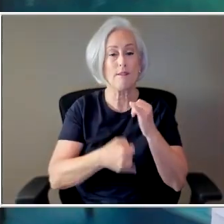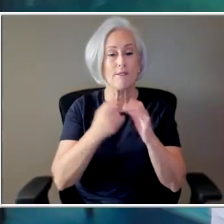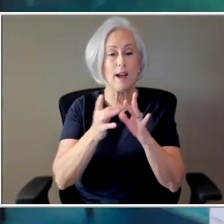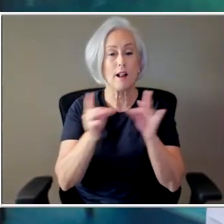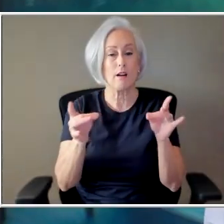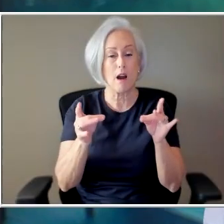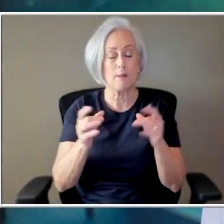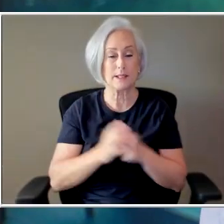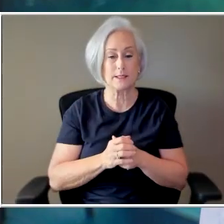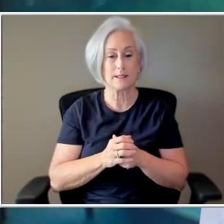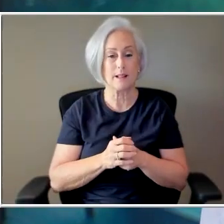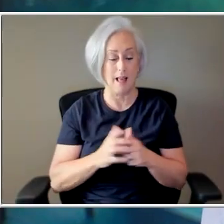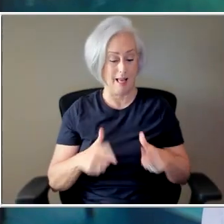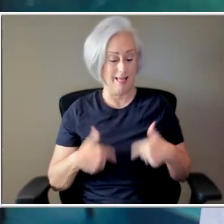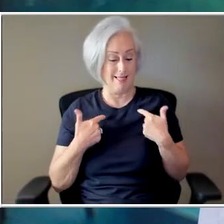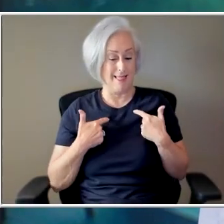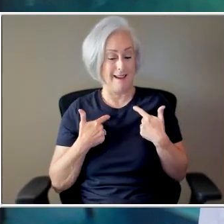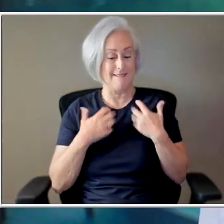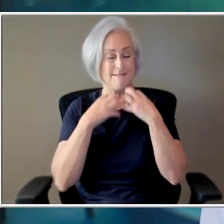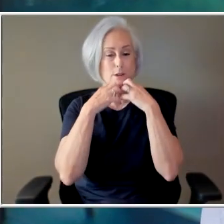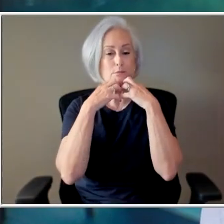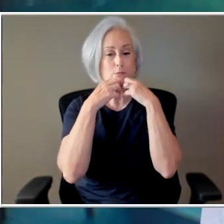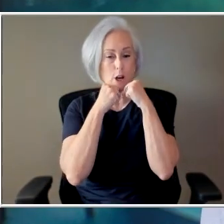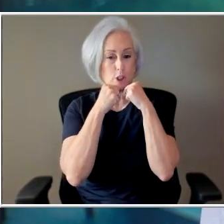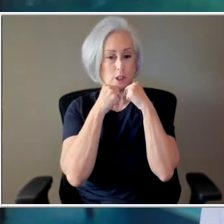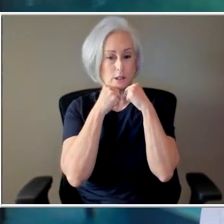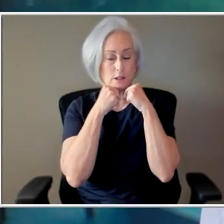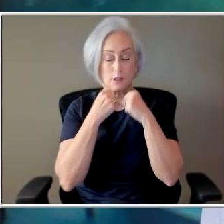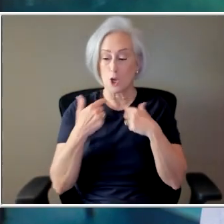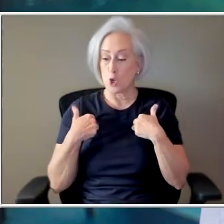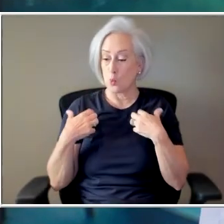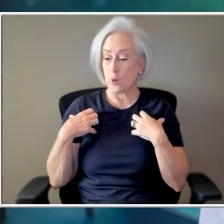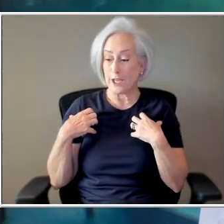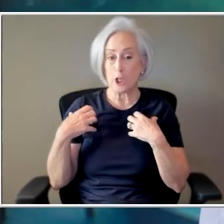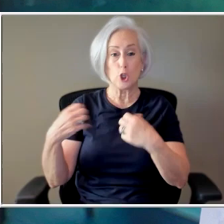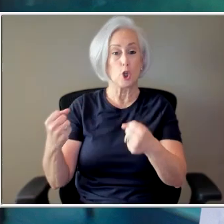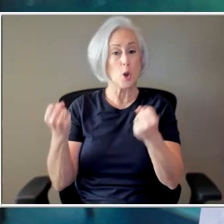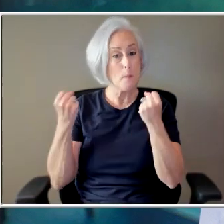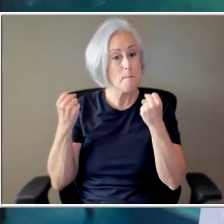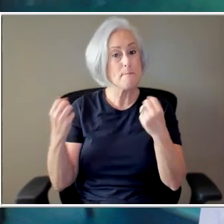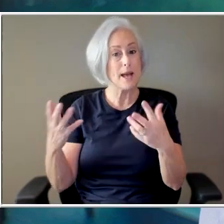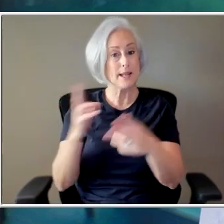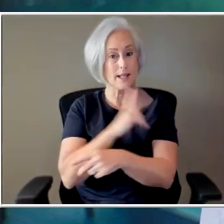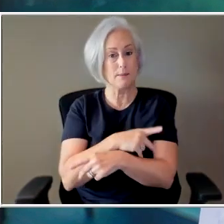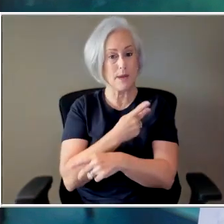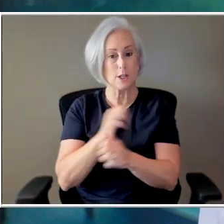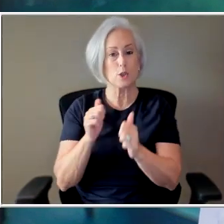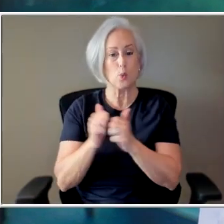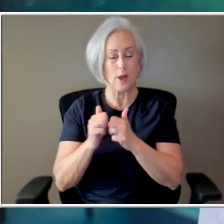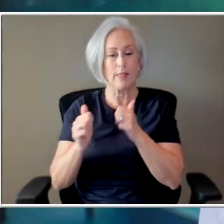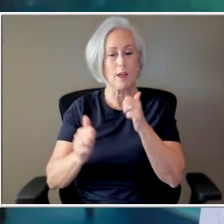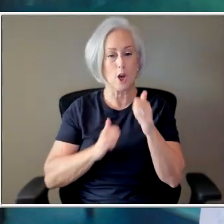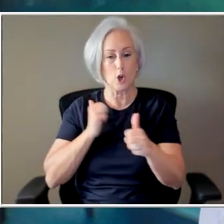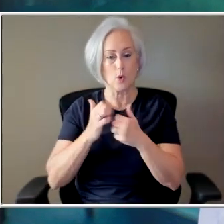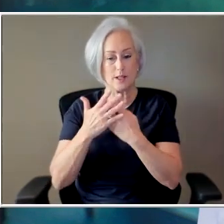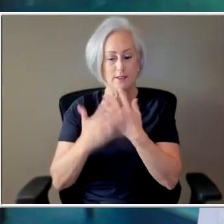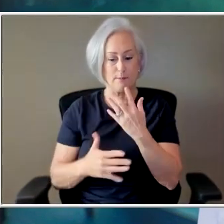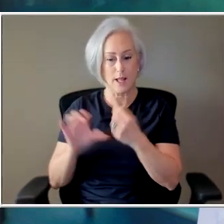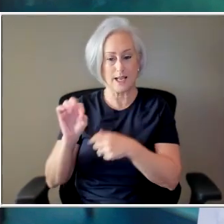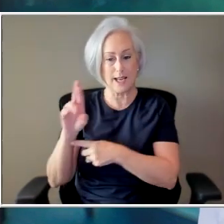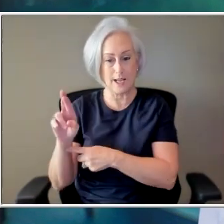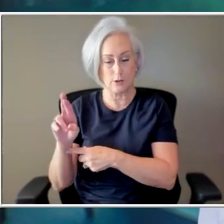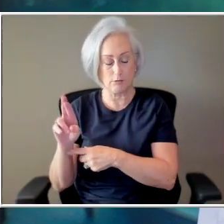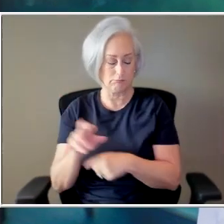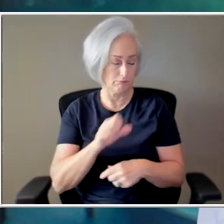precious. We cure many patients these days with aggressive blood cancers, not everybody,